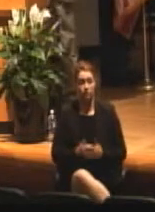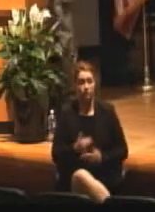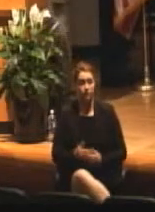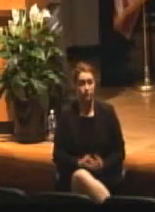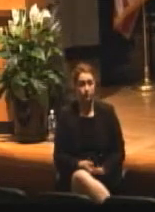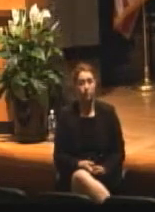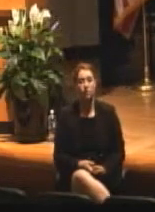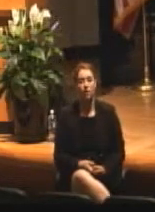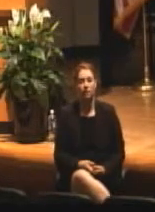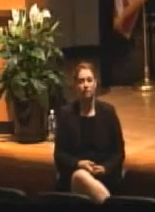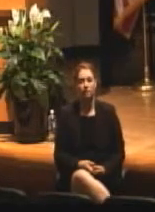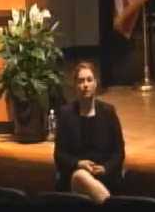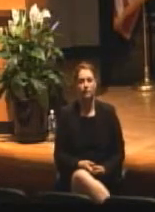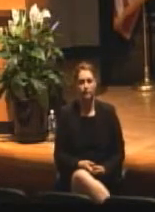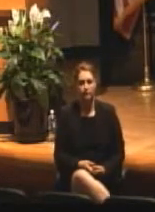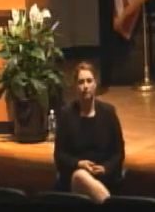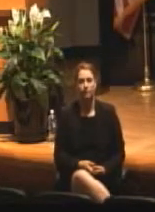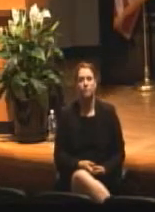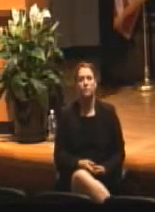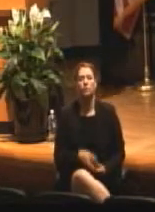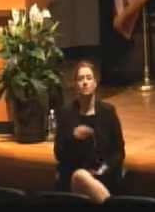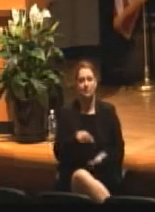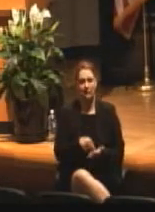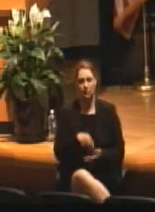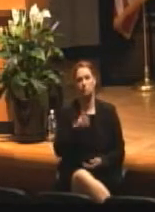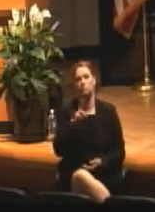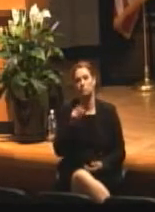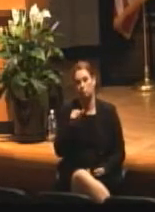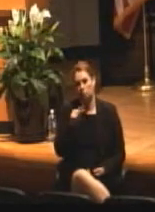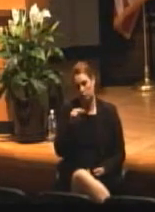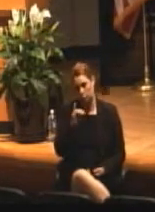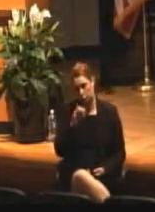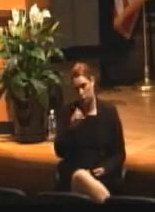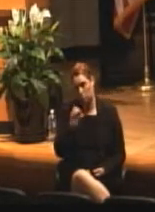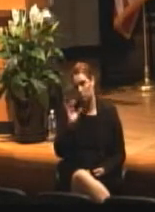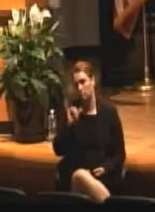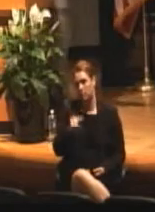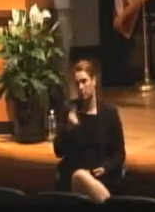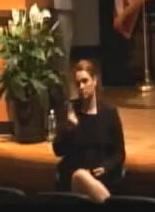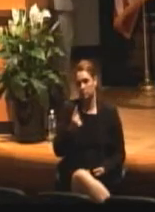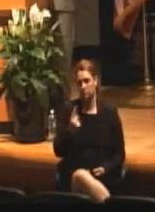Okay. So debt ratio, another thing that we're going to, I